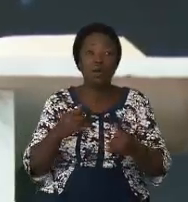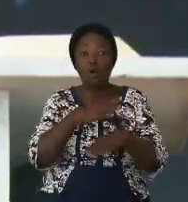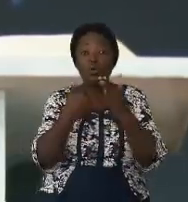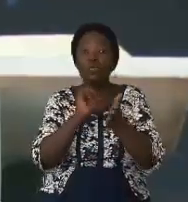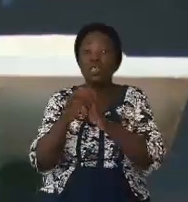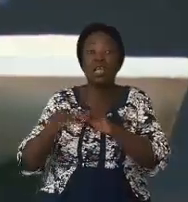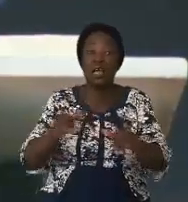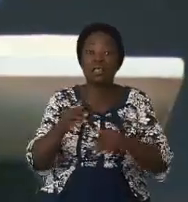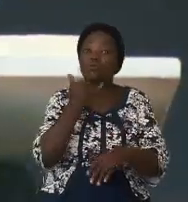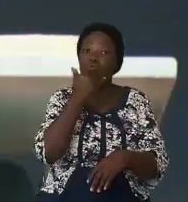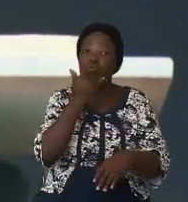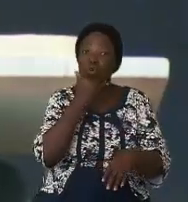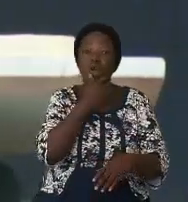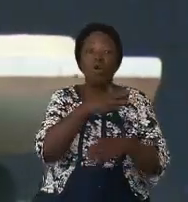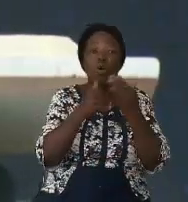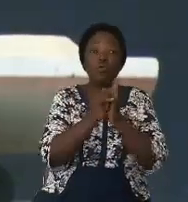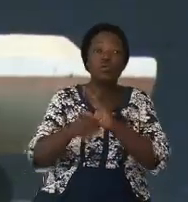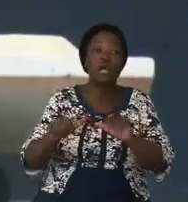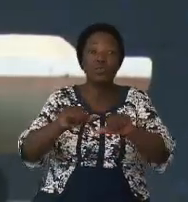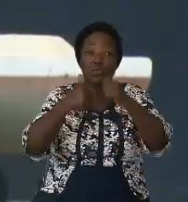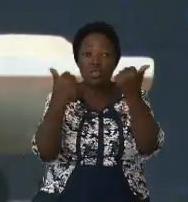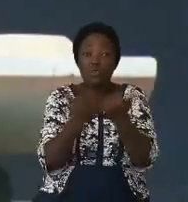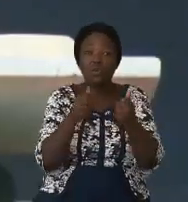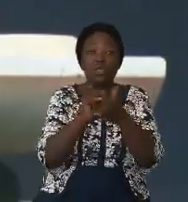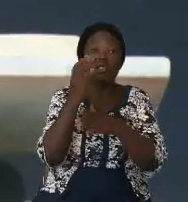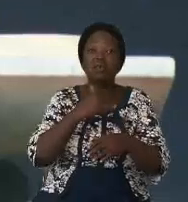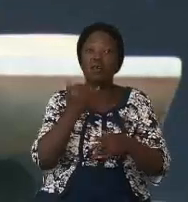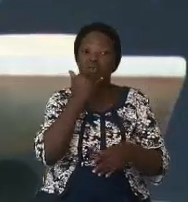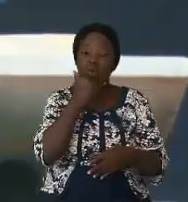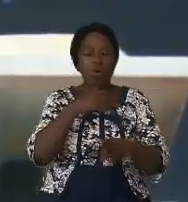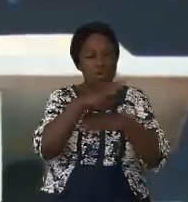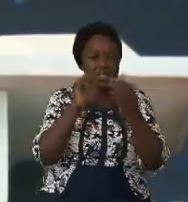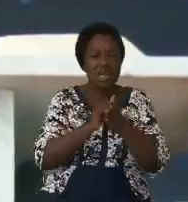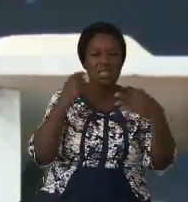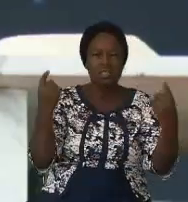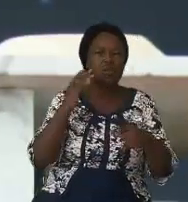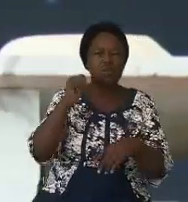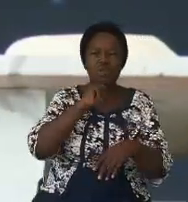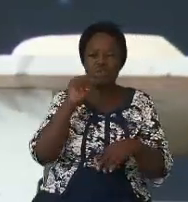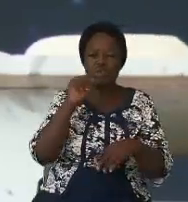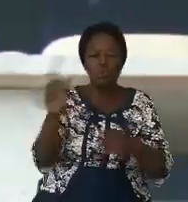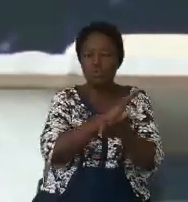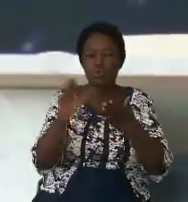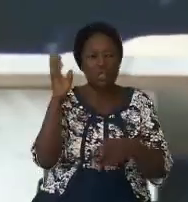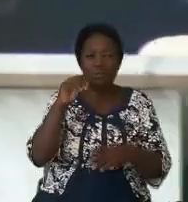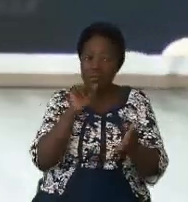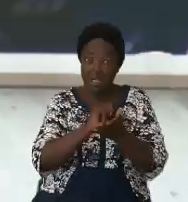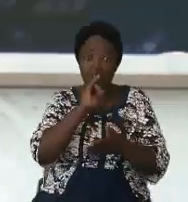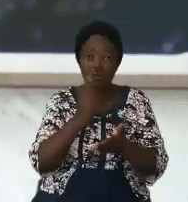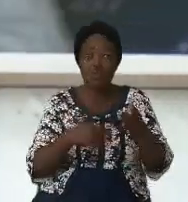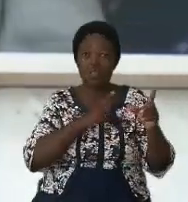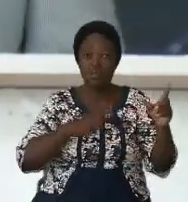wrong, everything he did wrong, everything he acted wrong, all the associations that were wrong, that